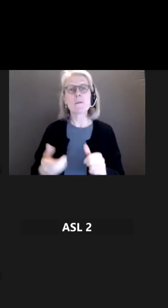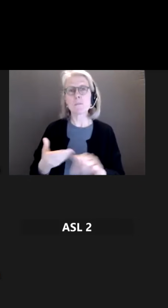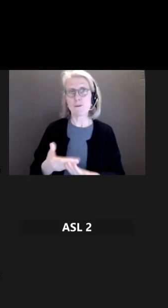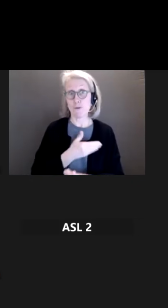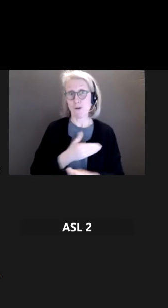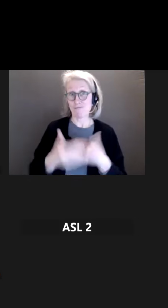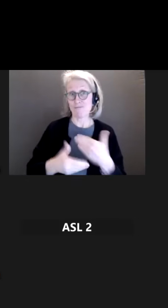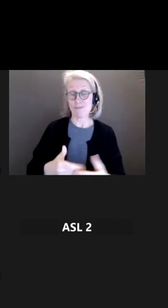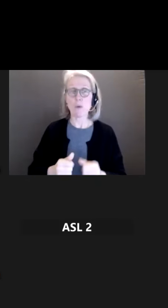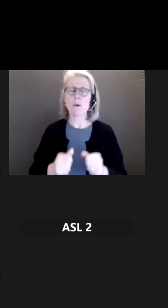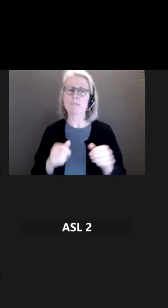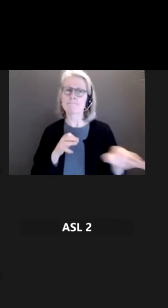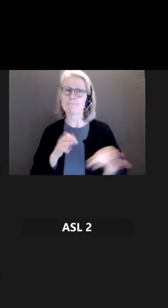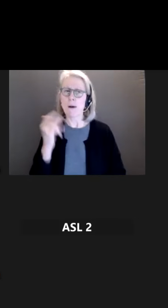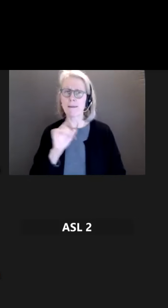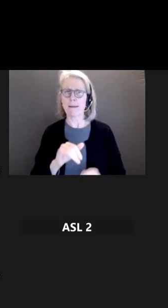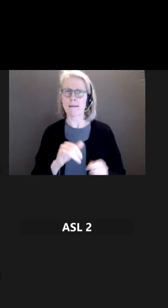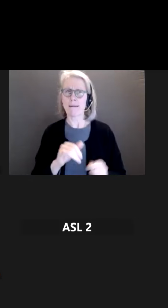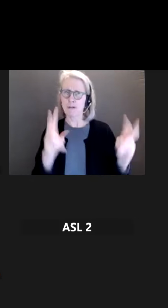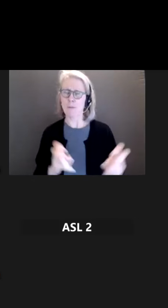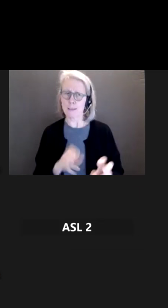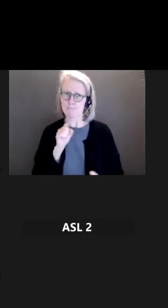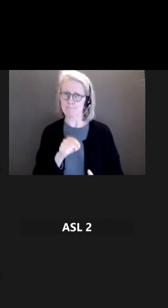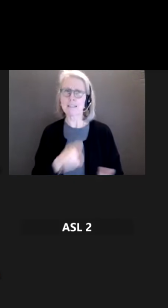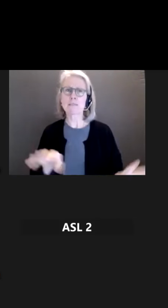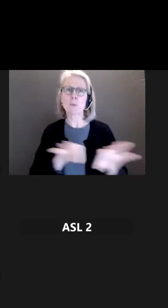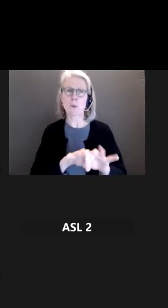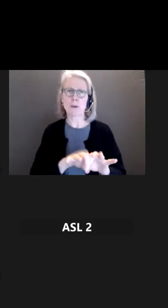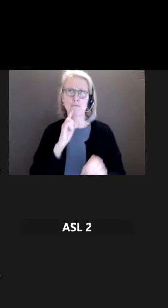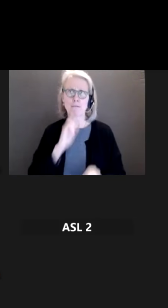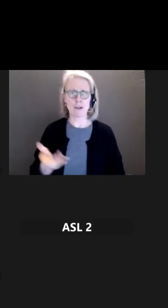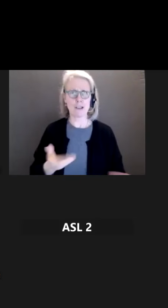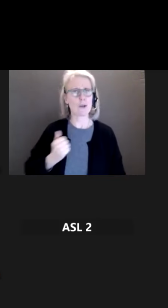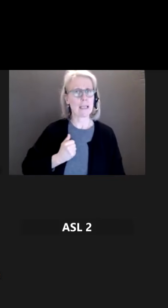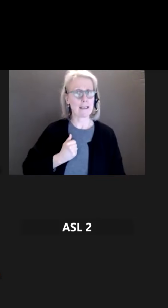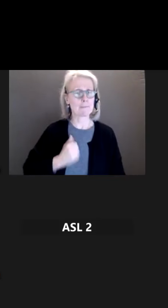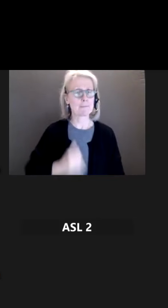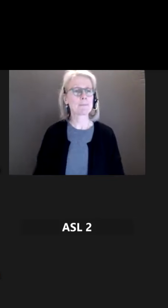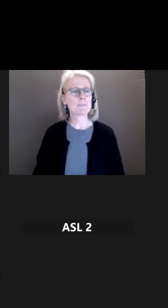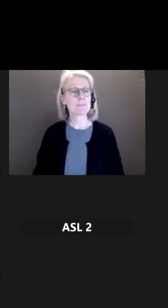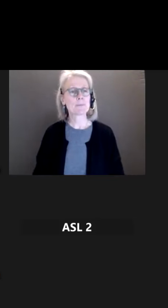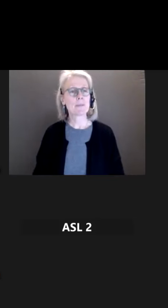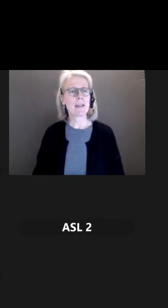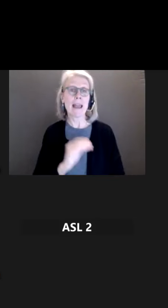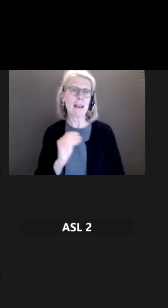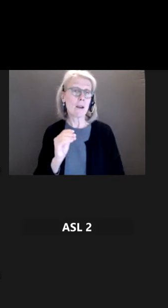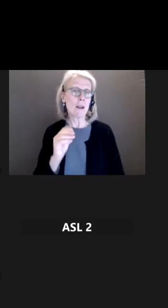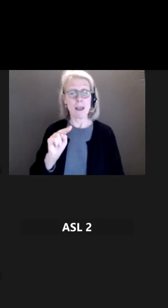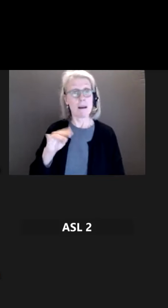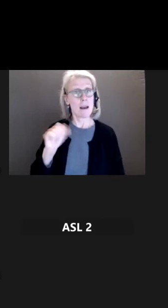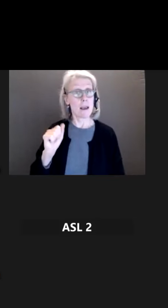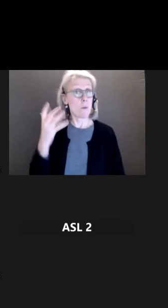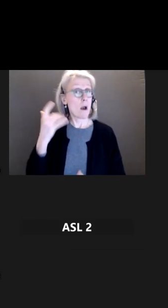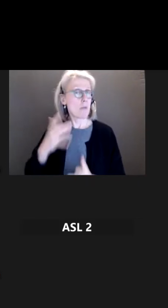about why the topic of aging in the right place has become such an important topic of focus and what led the NIA to launch its